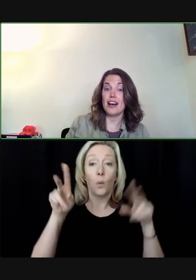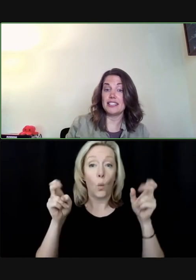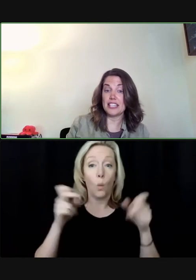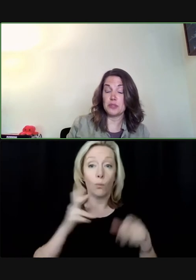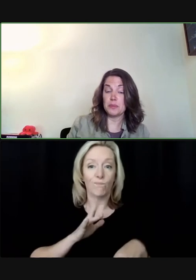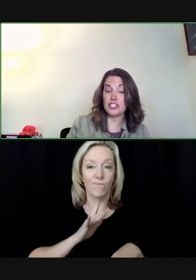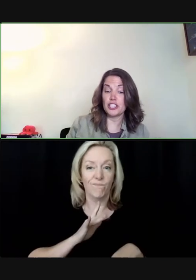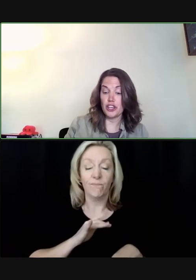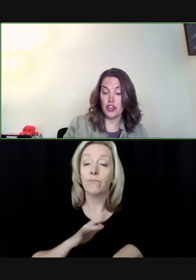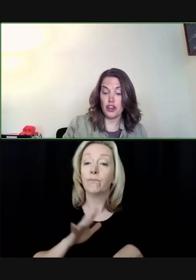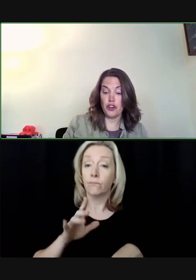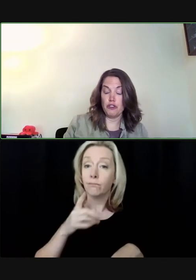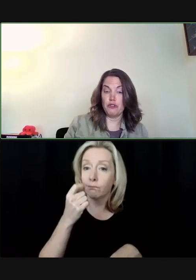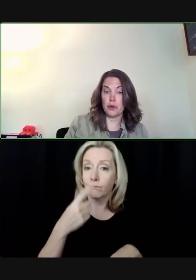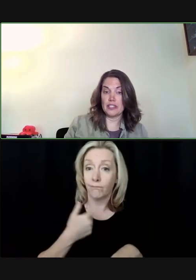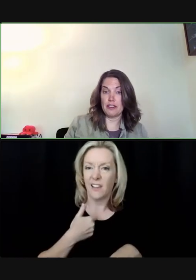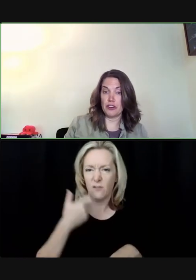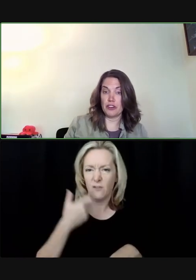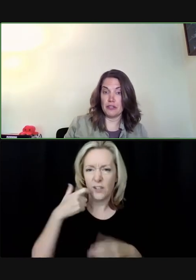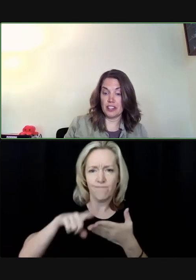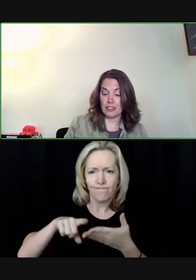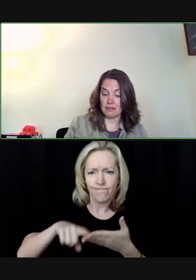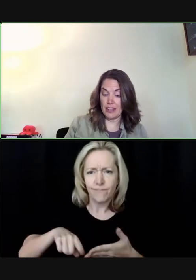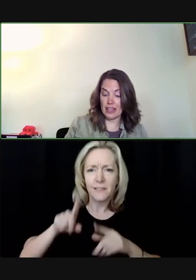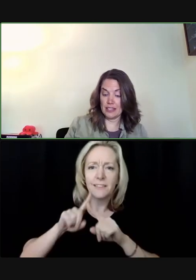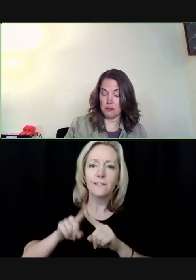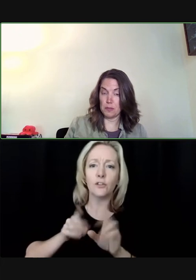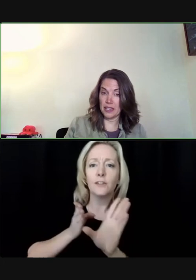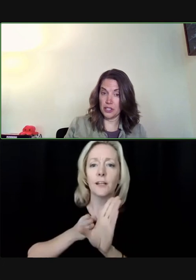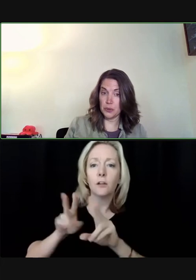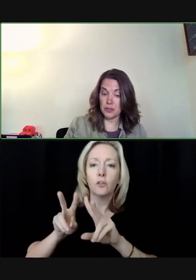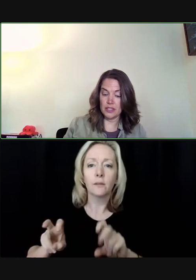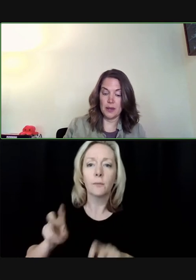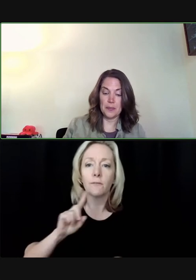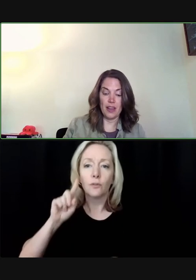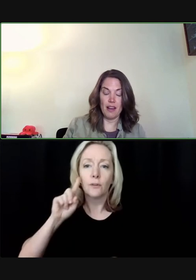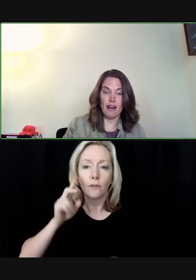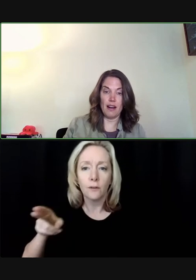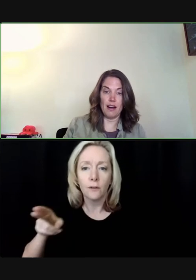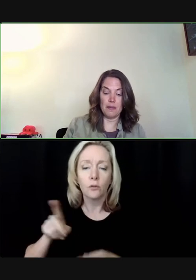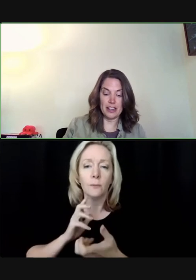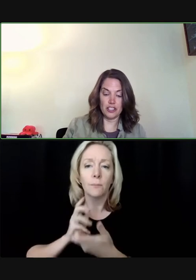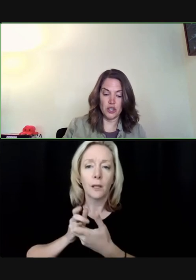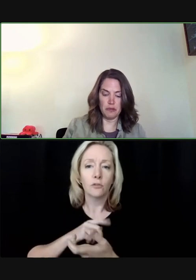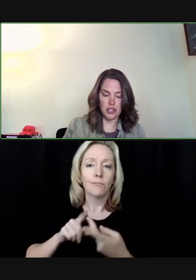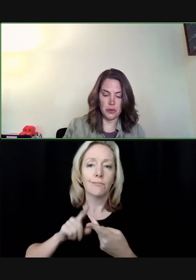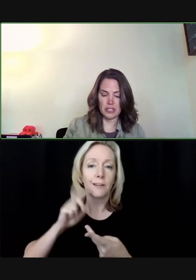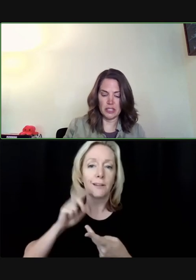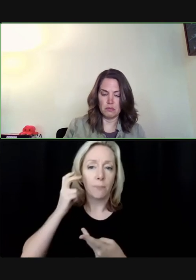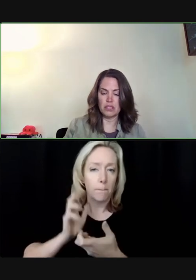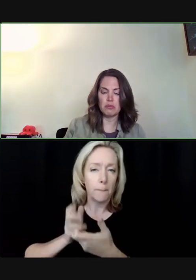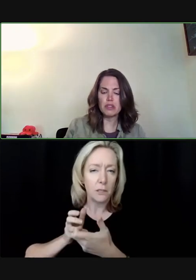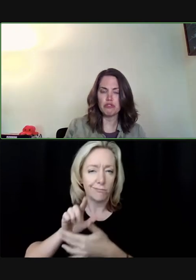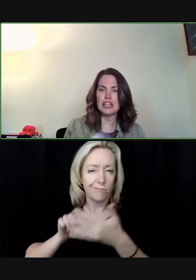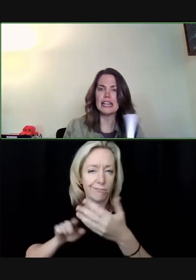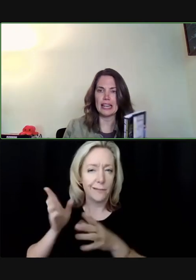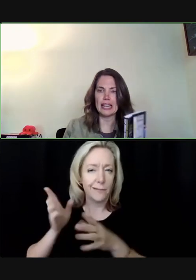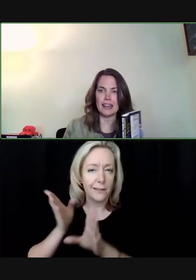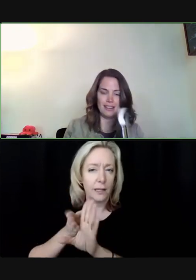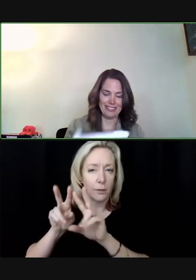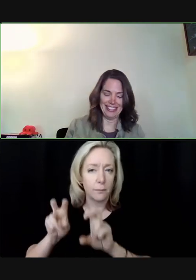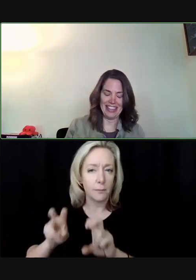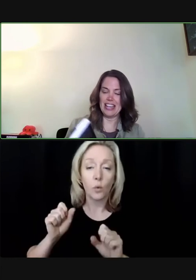psychological assessments for deaf and hard of hearing and deaf-blind students. And so I've been doing some